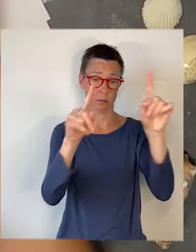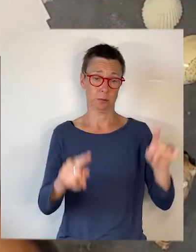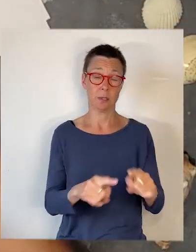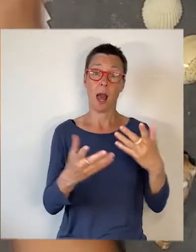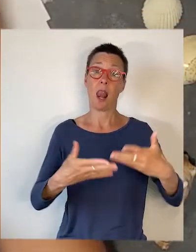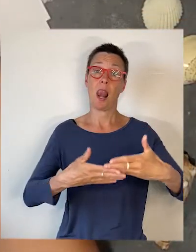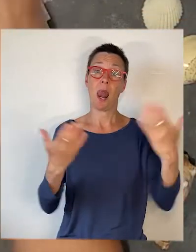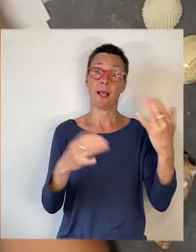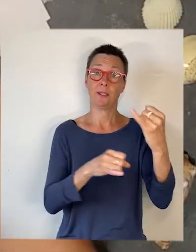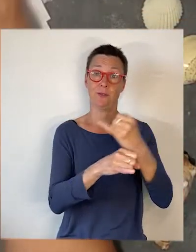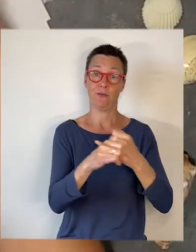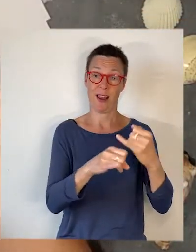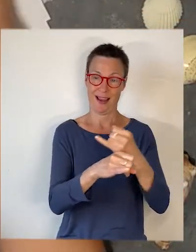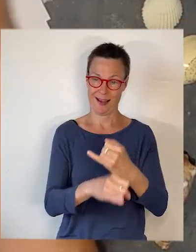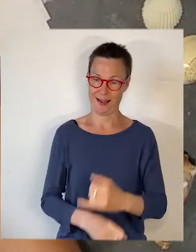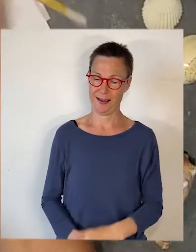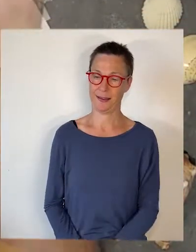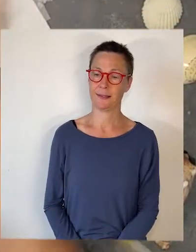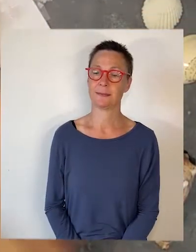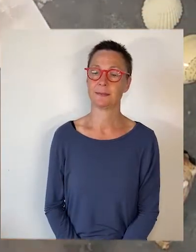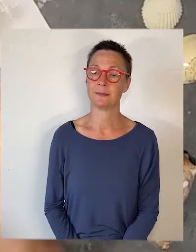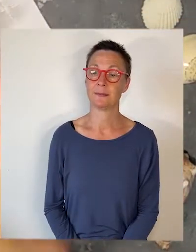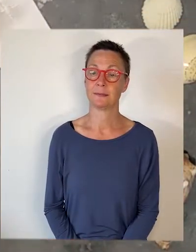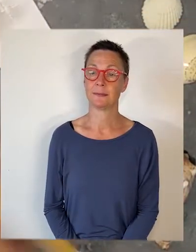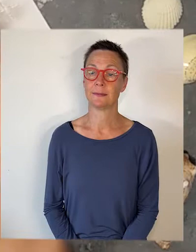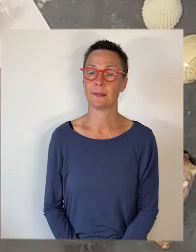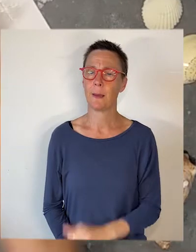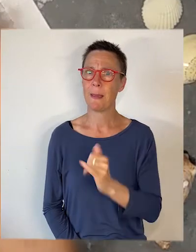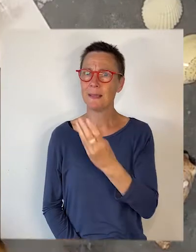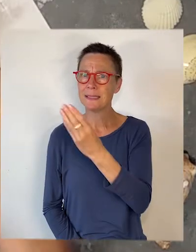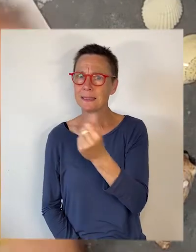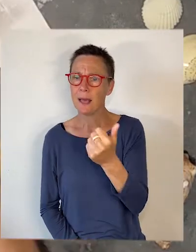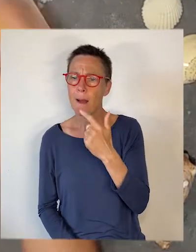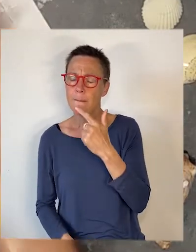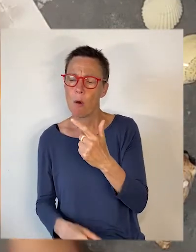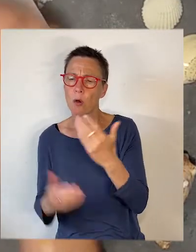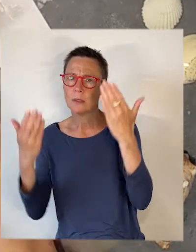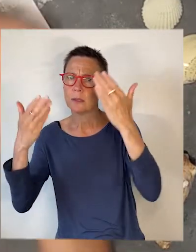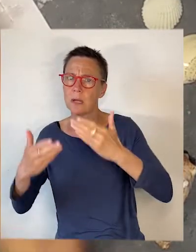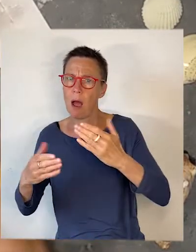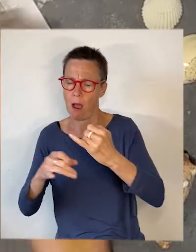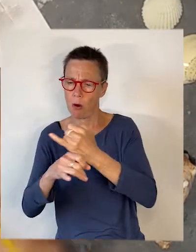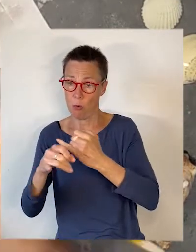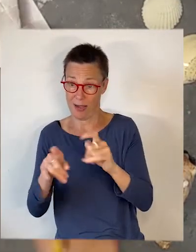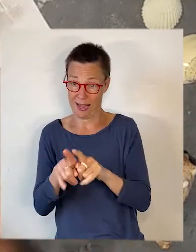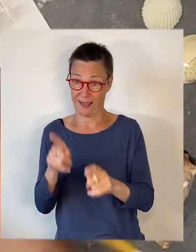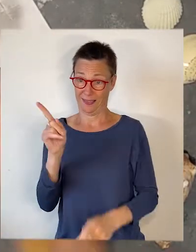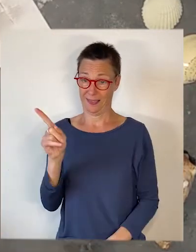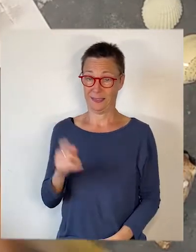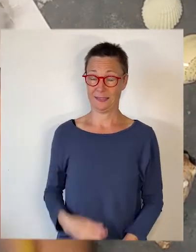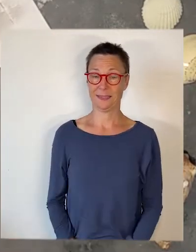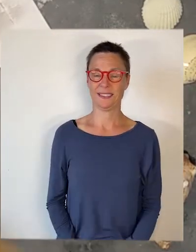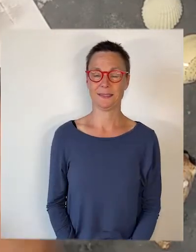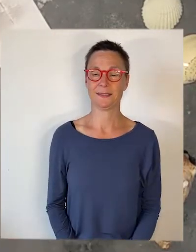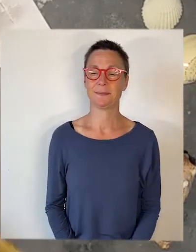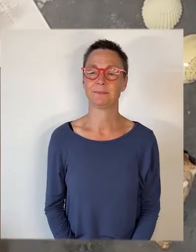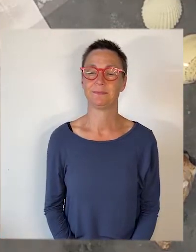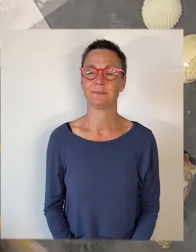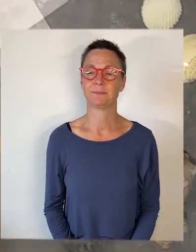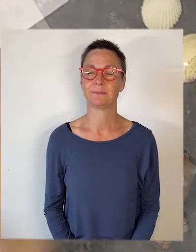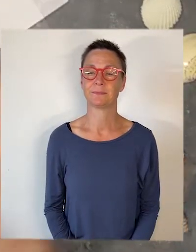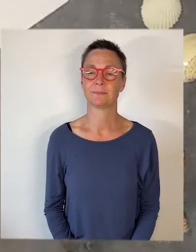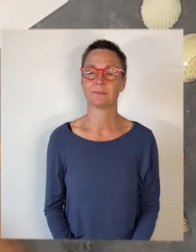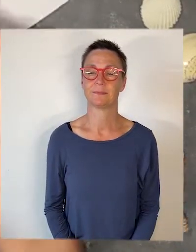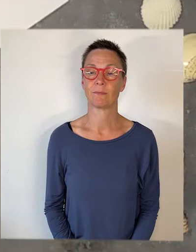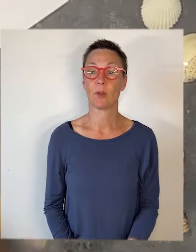grey? And maybe a dark grey too. Try blending them into one another on the card. On your second sheet